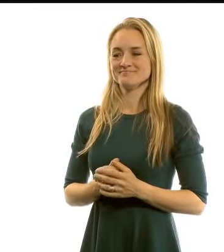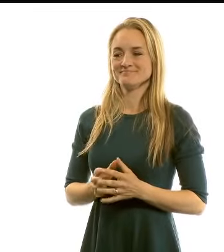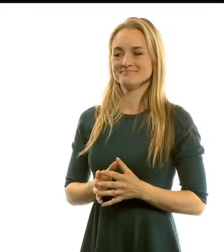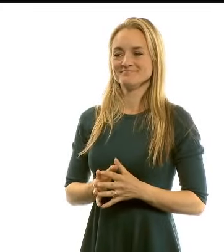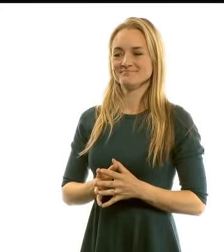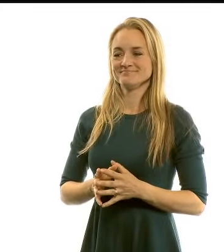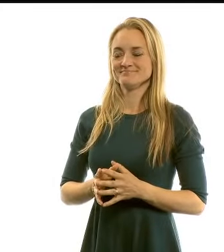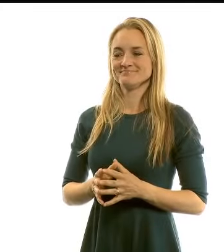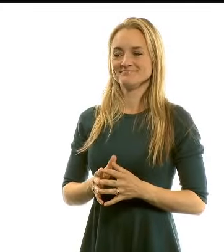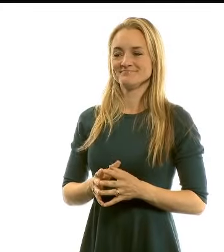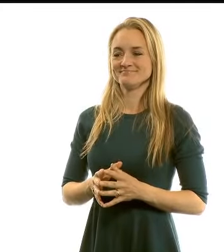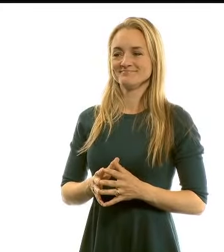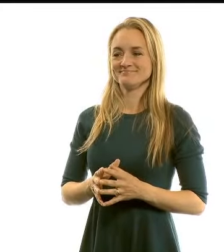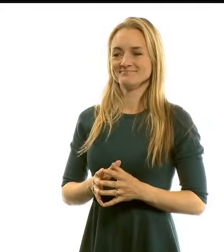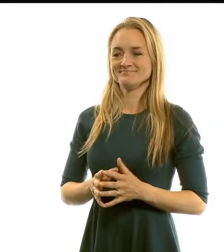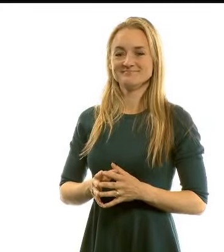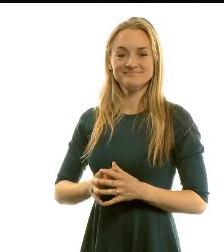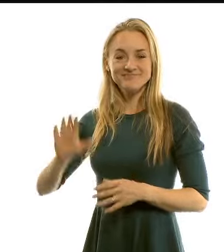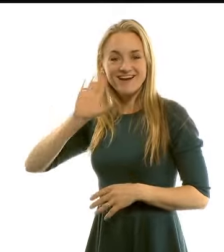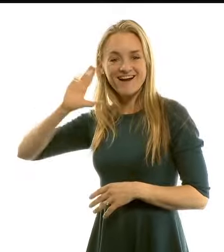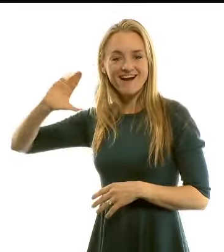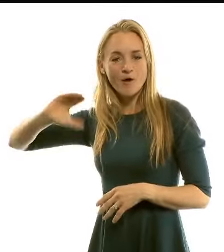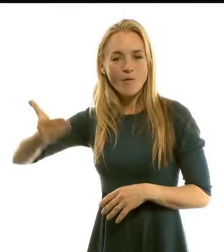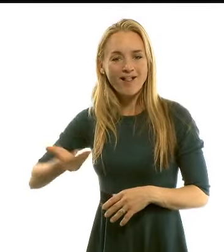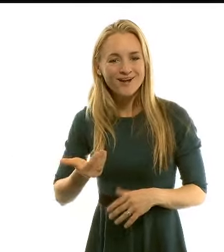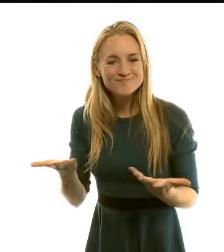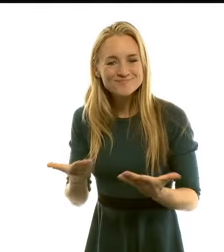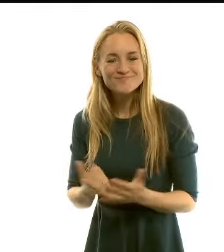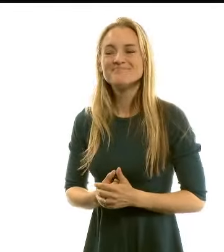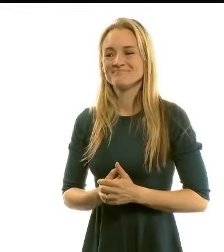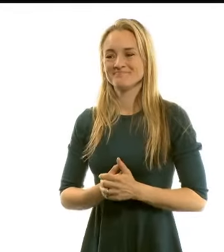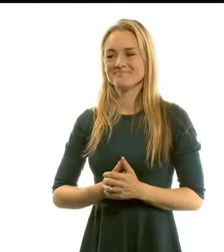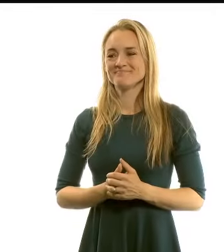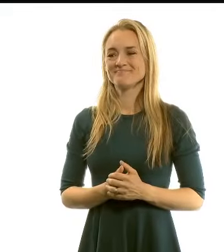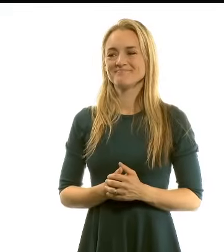guys, welcome. Nice entrance, very dramatic with the